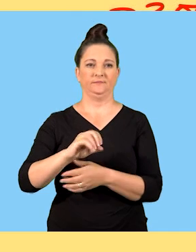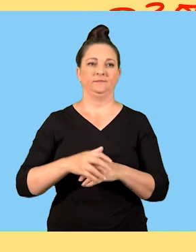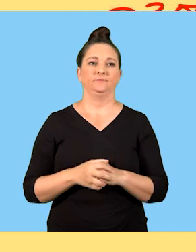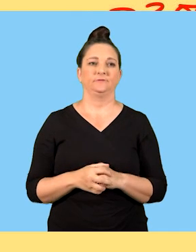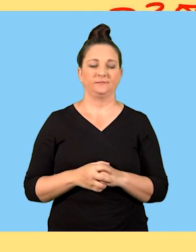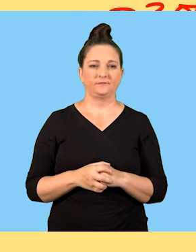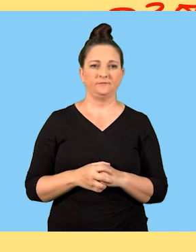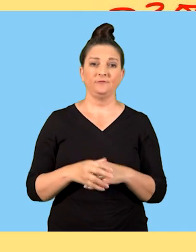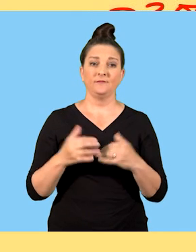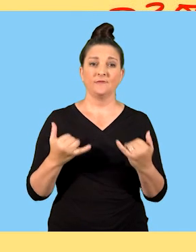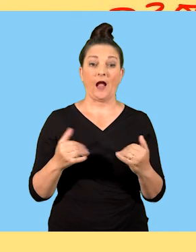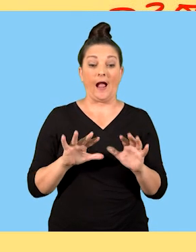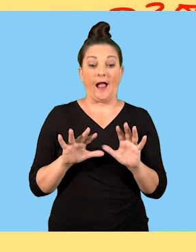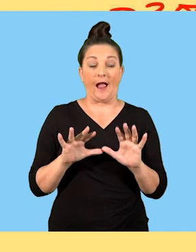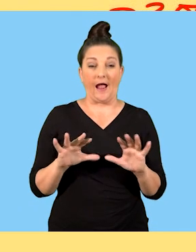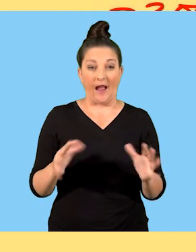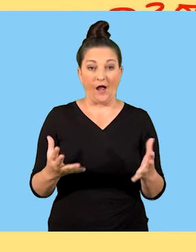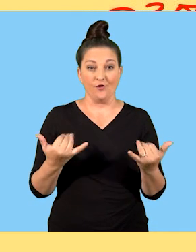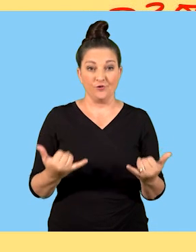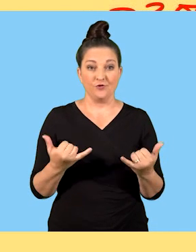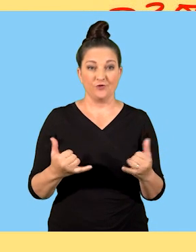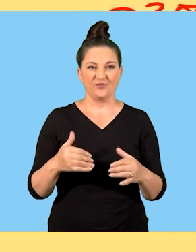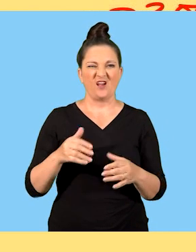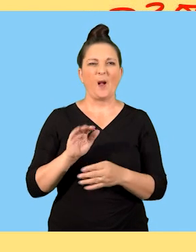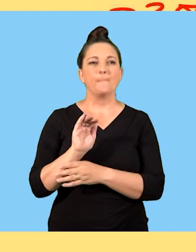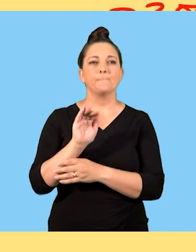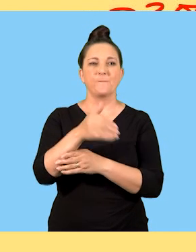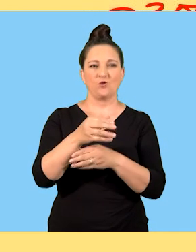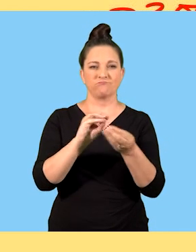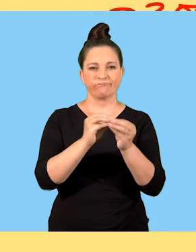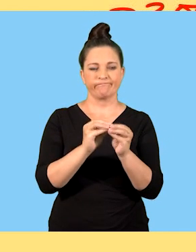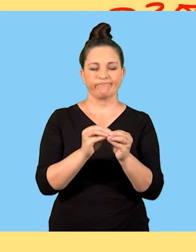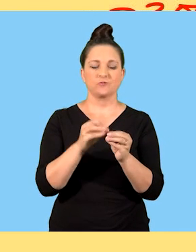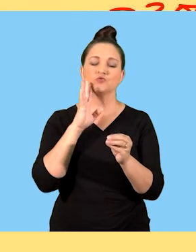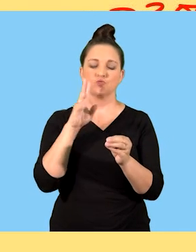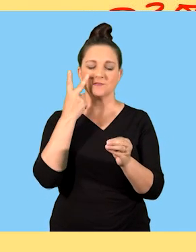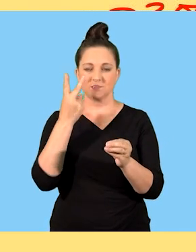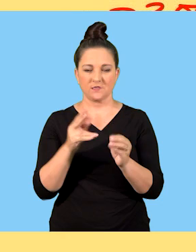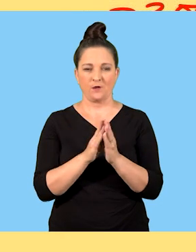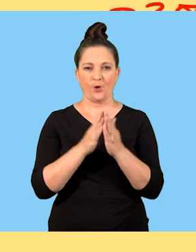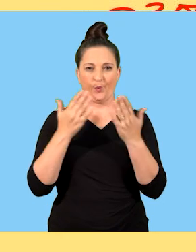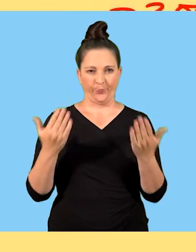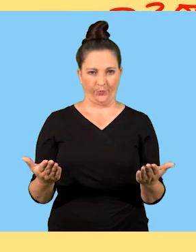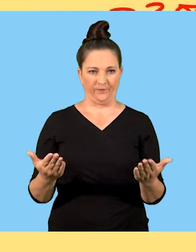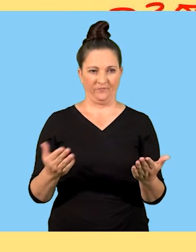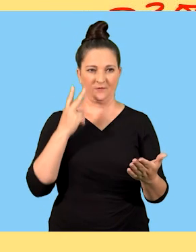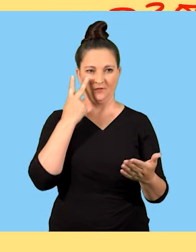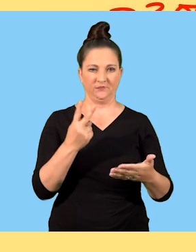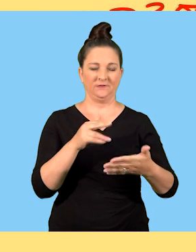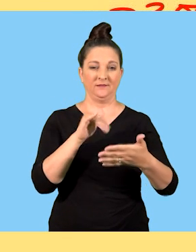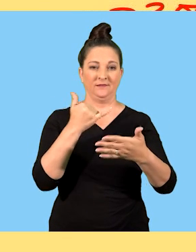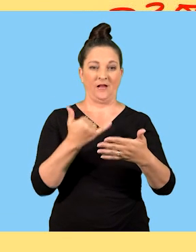2,300. Here is how it then appears in the post-adjustment trial balance. We would therefore debit trading